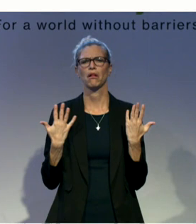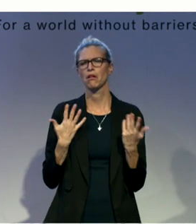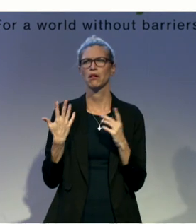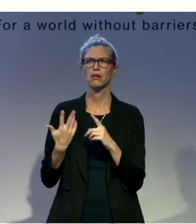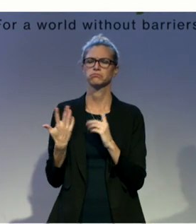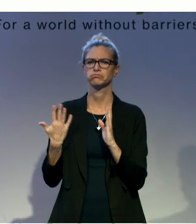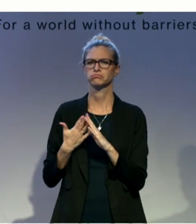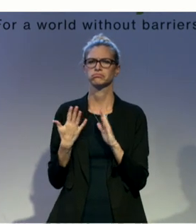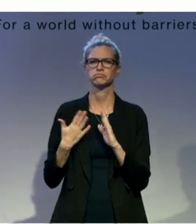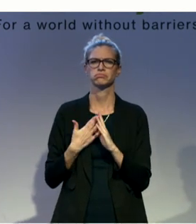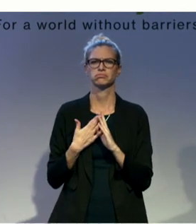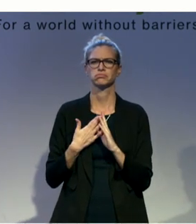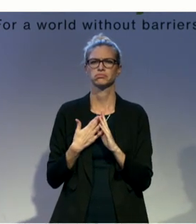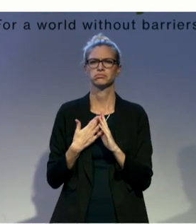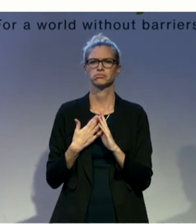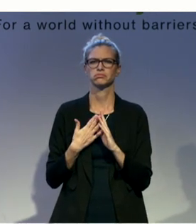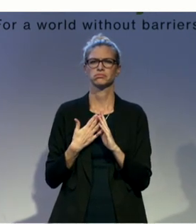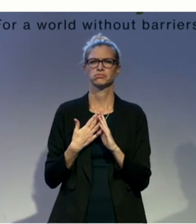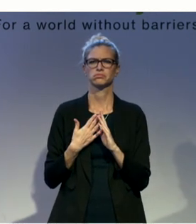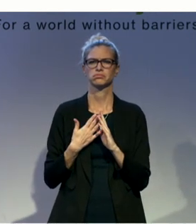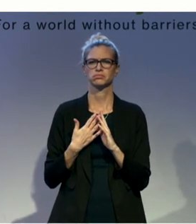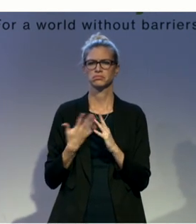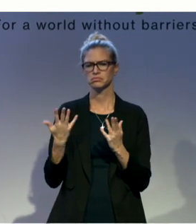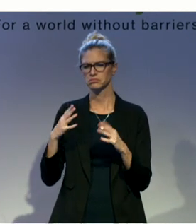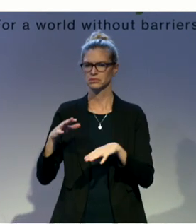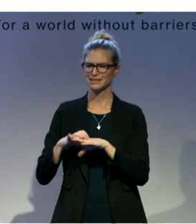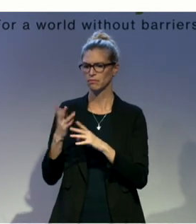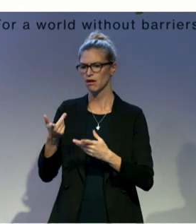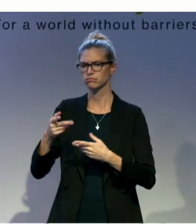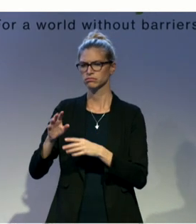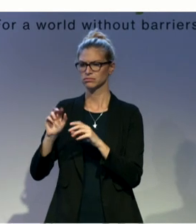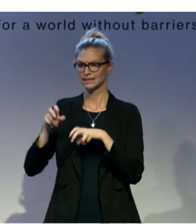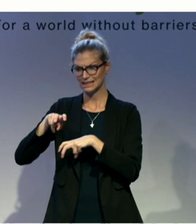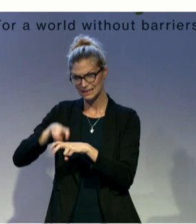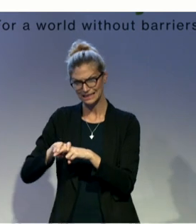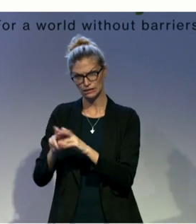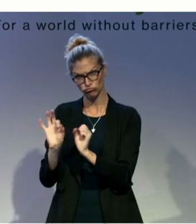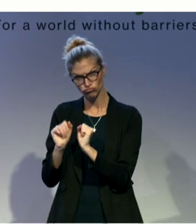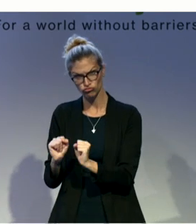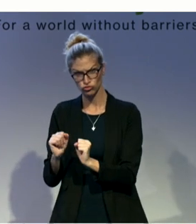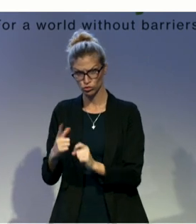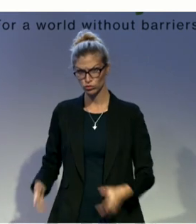to sit on the safe grounds, you need a chair with 3 sticks, at least.